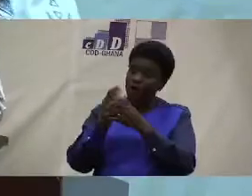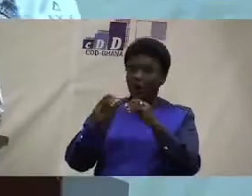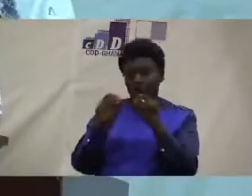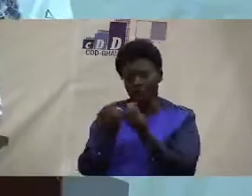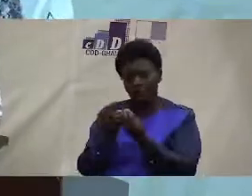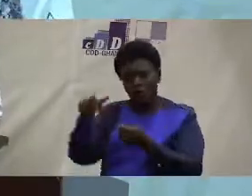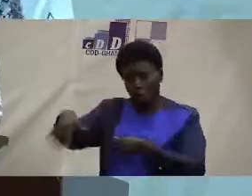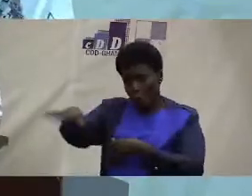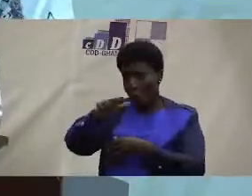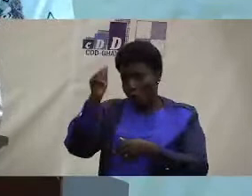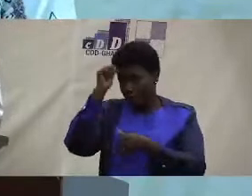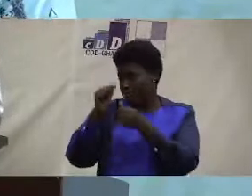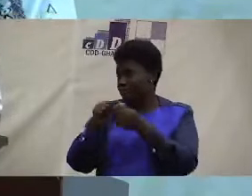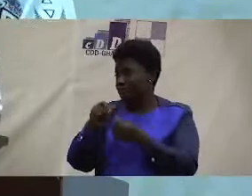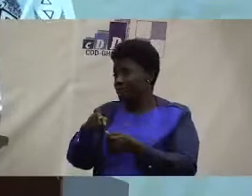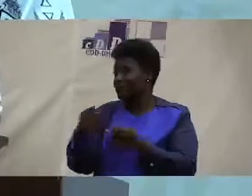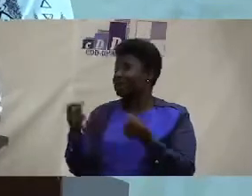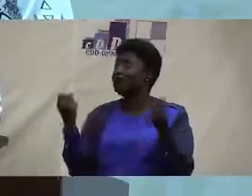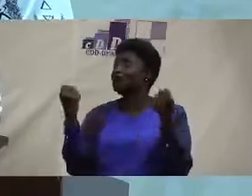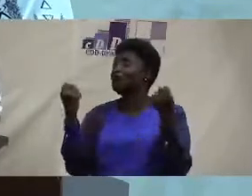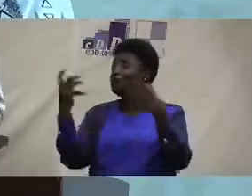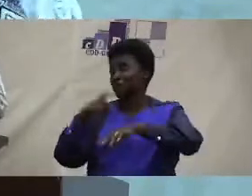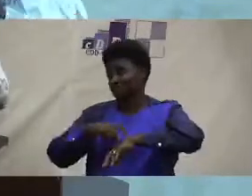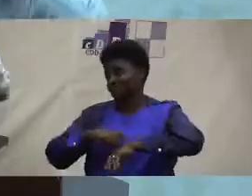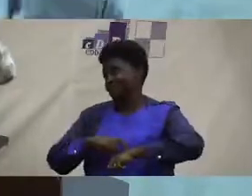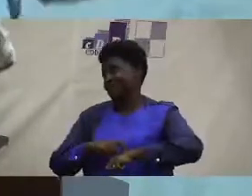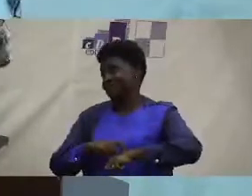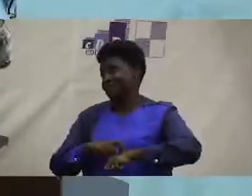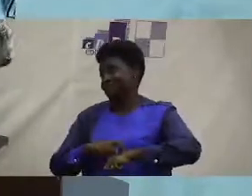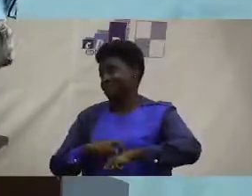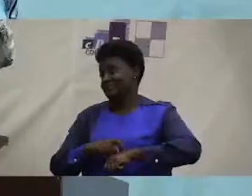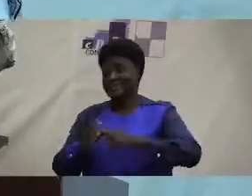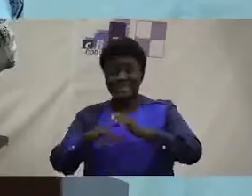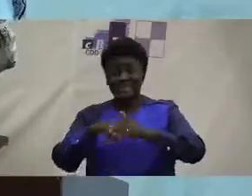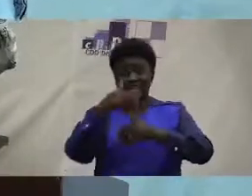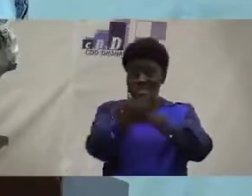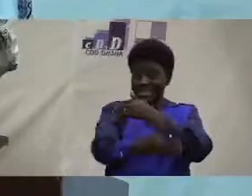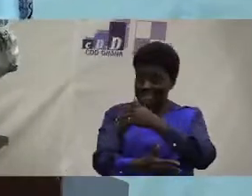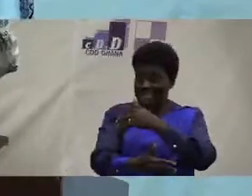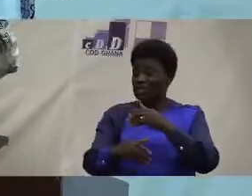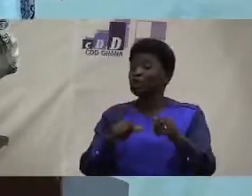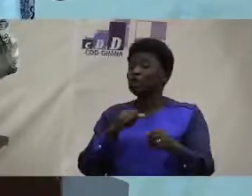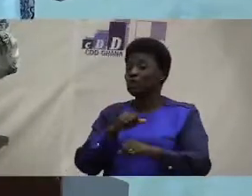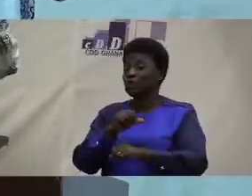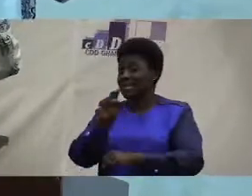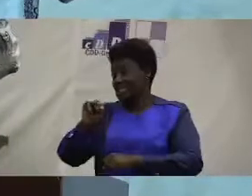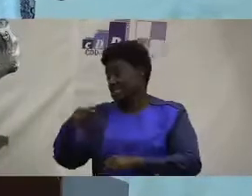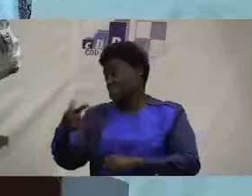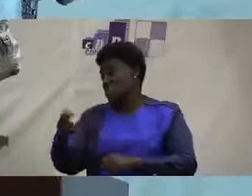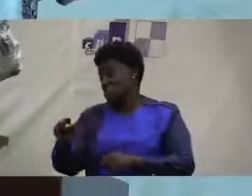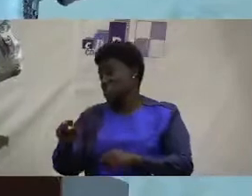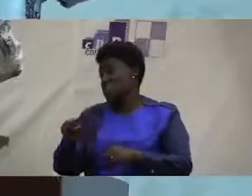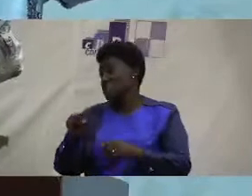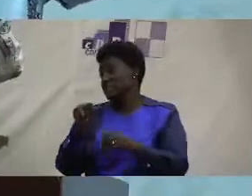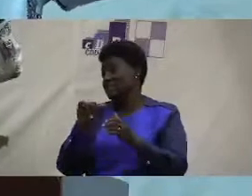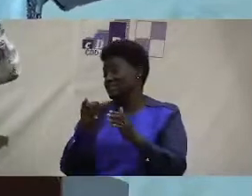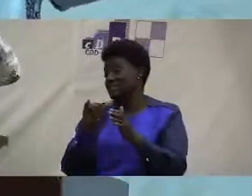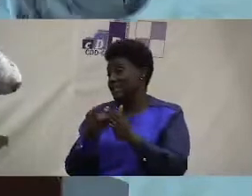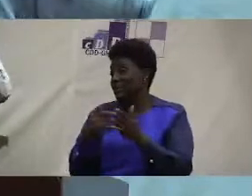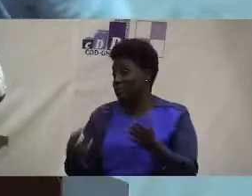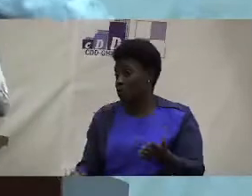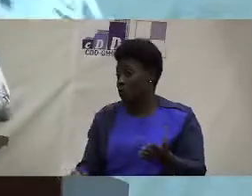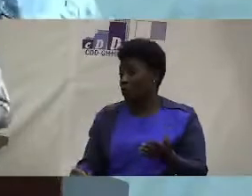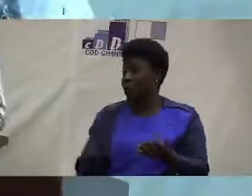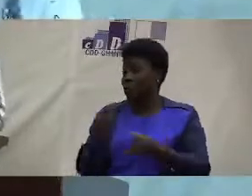all remember that a lot of time, external non-governmental organizations like Amnesty International